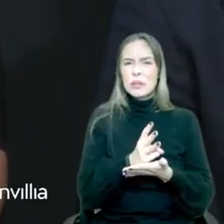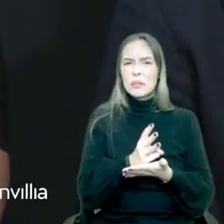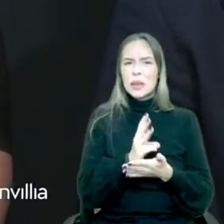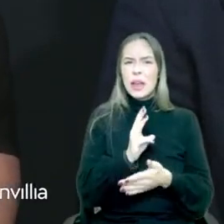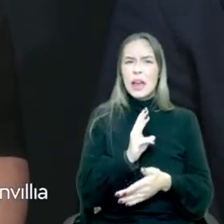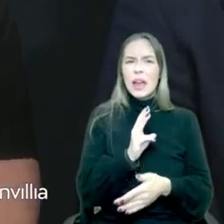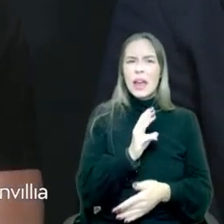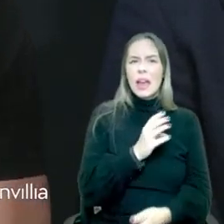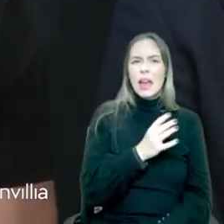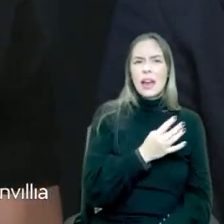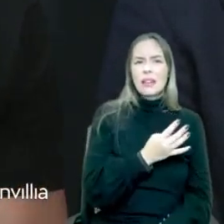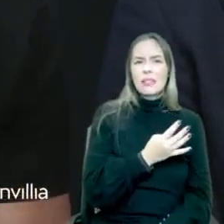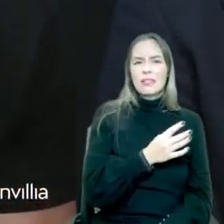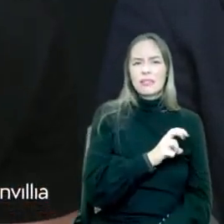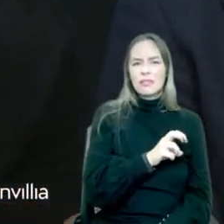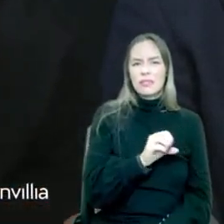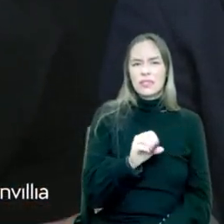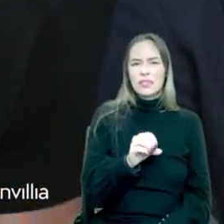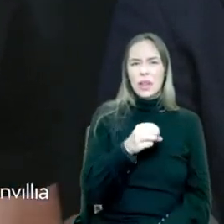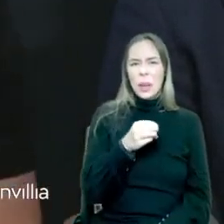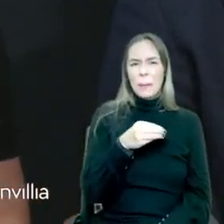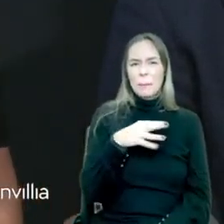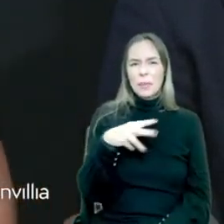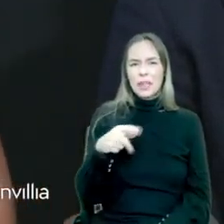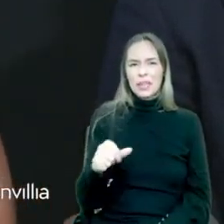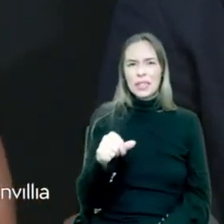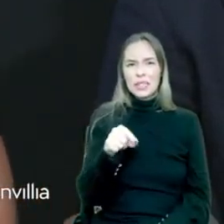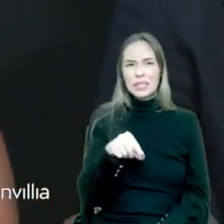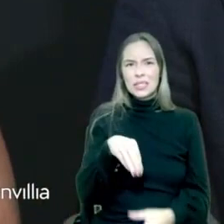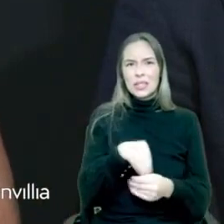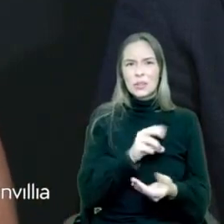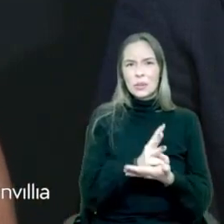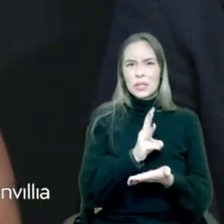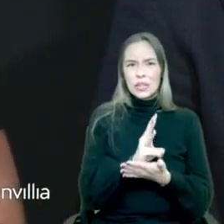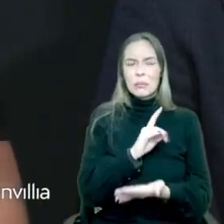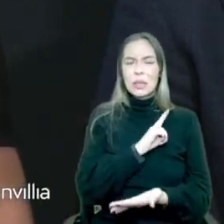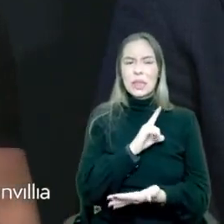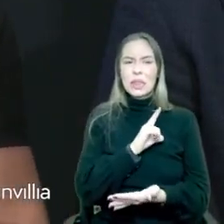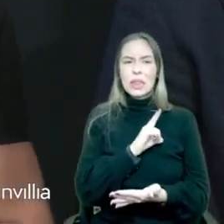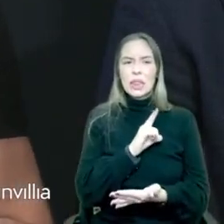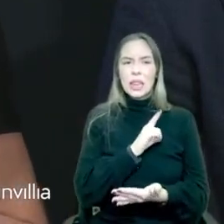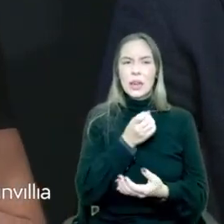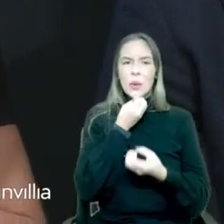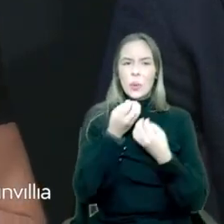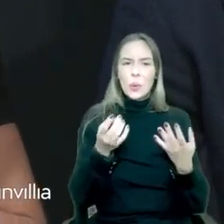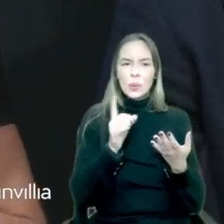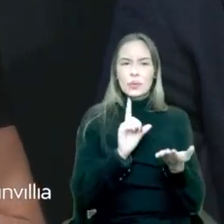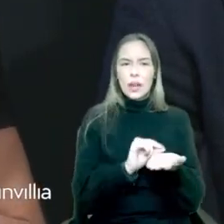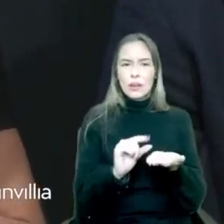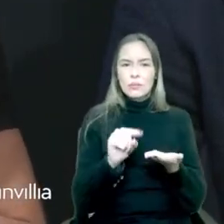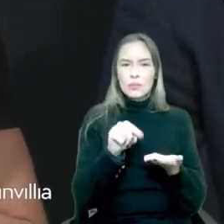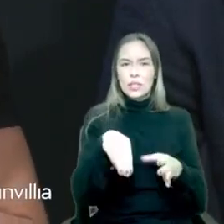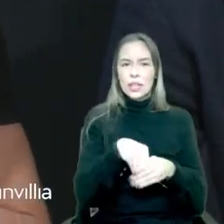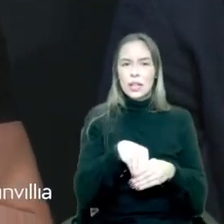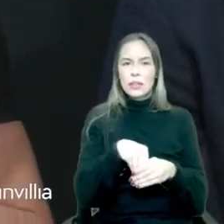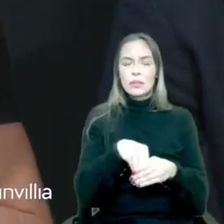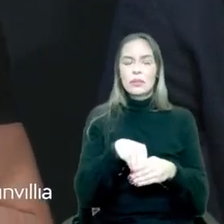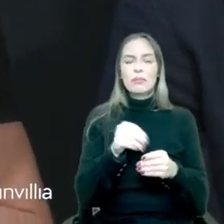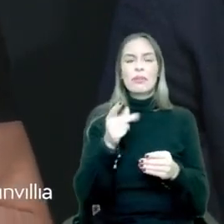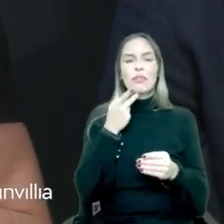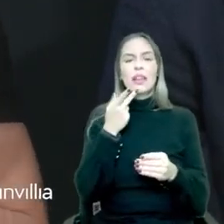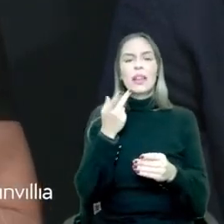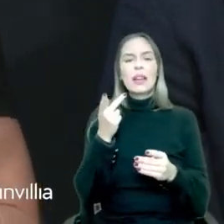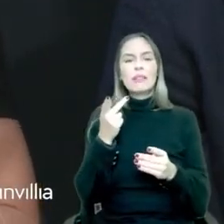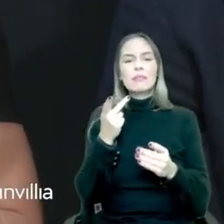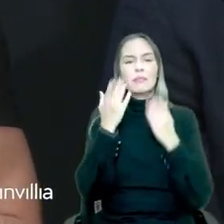must be automated. And I brought two cases here today to talk about ethics and security. The first one is